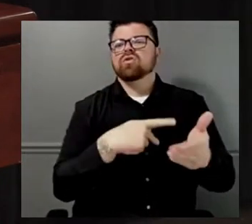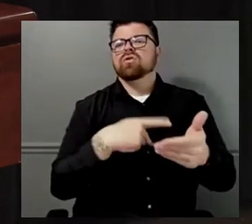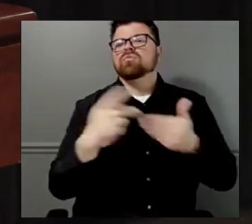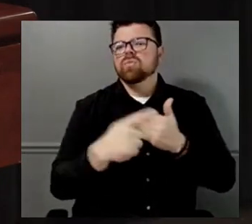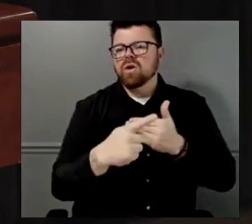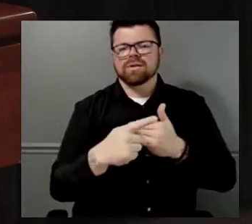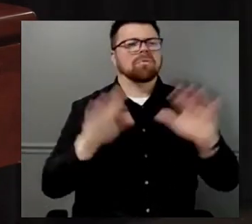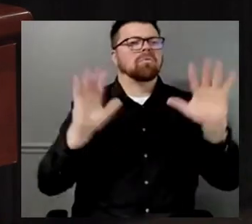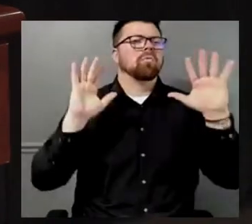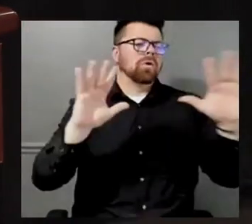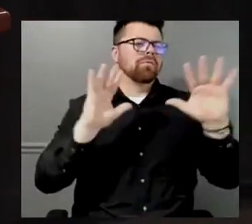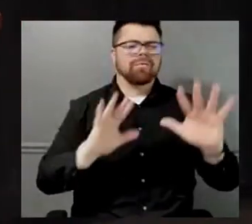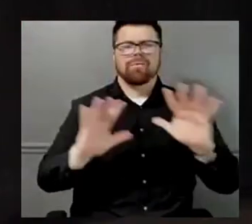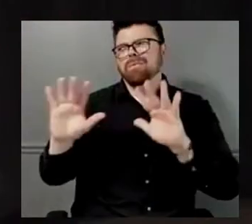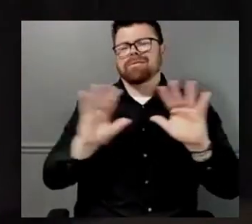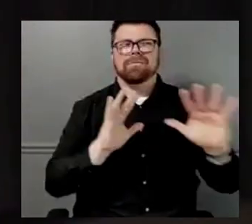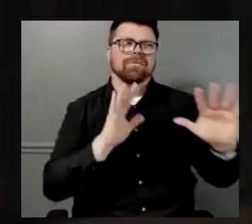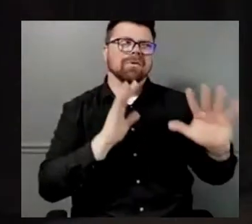to spearhead this.